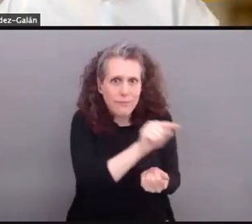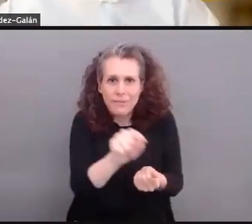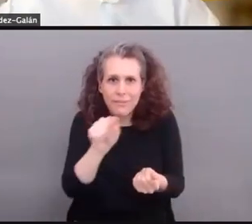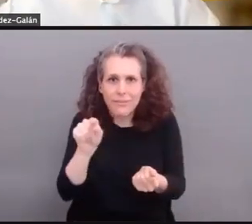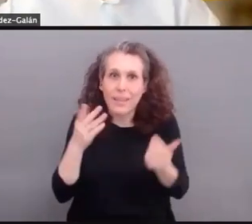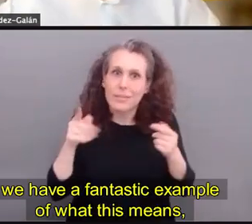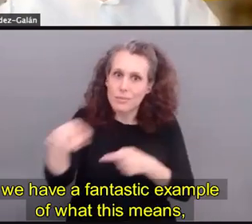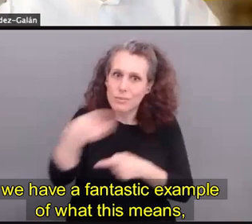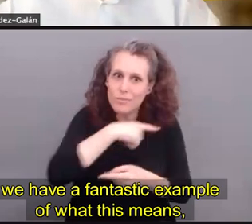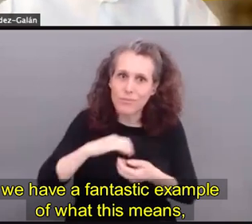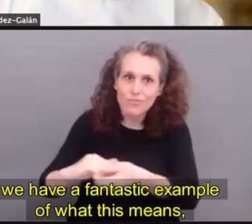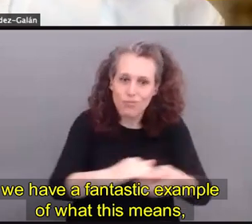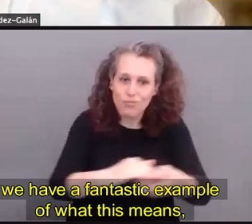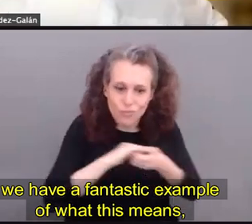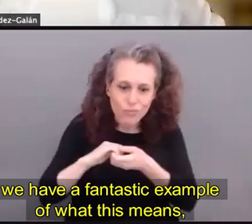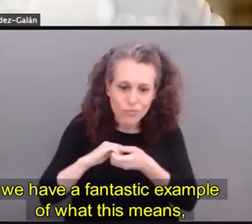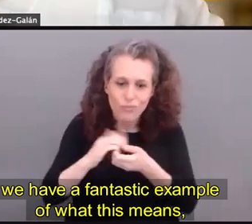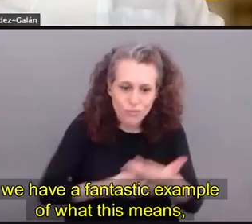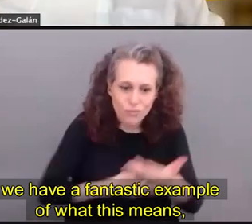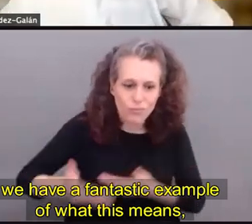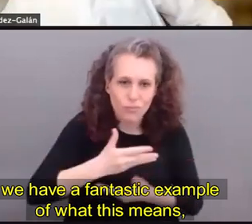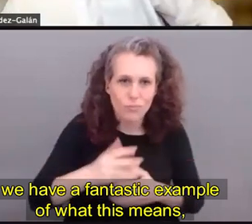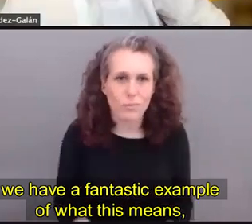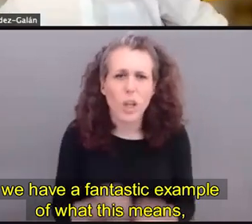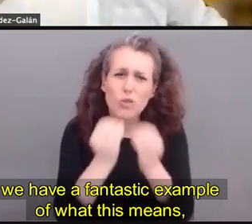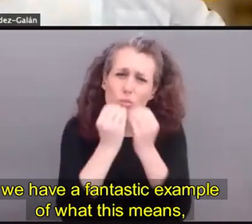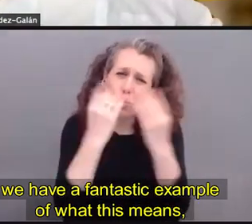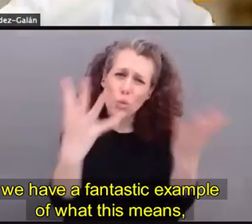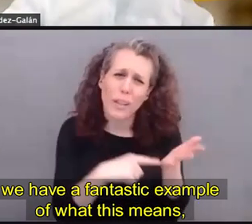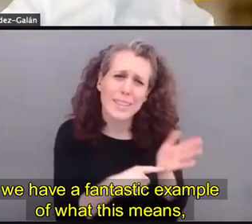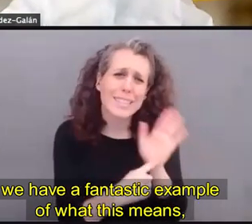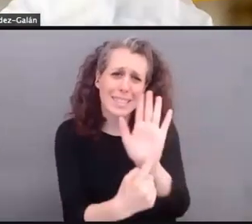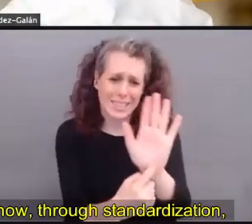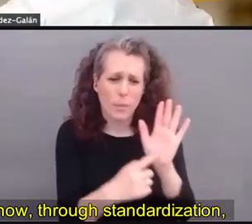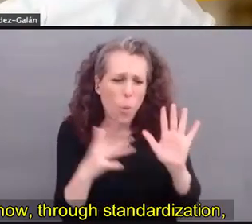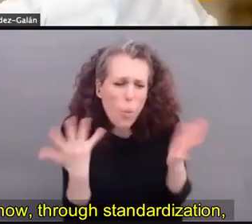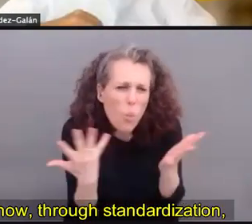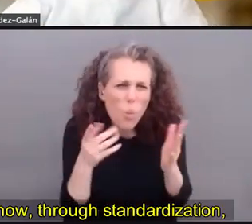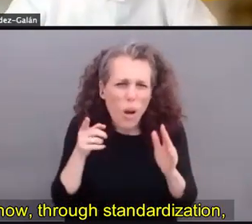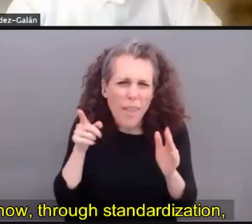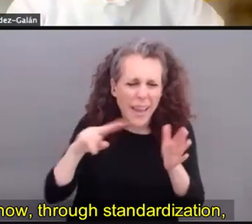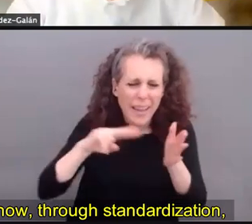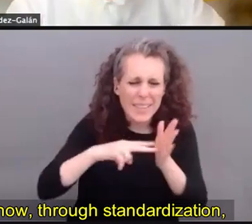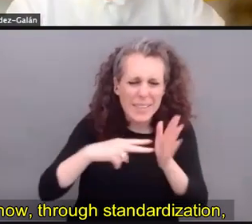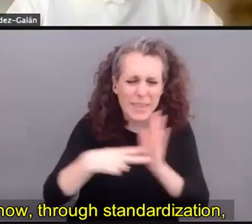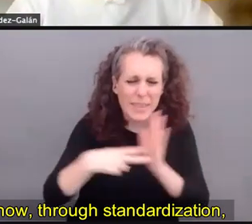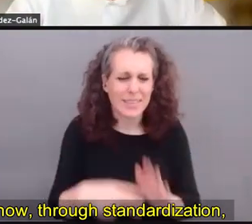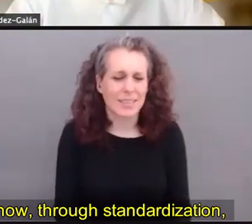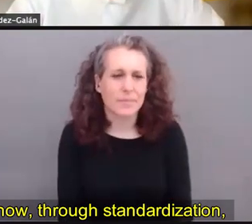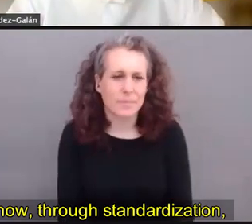today we have a fantastic example of what this means, how through